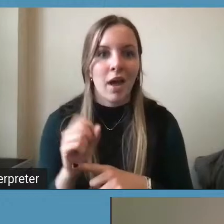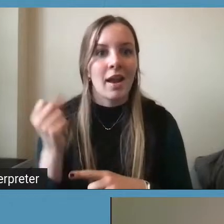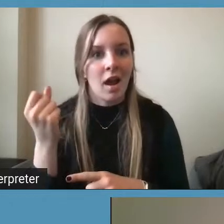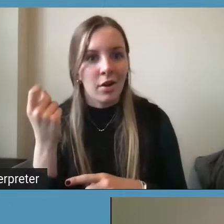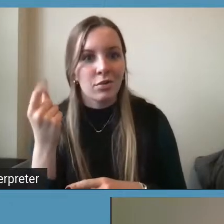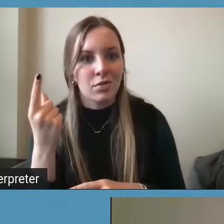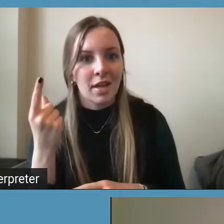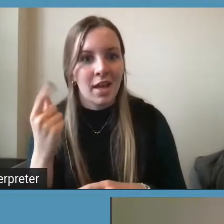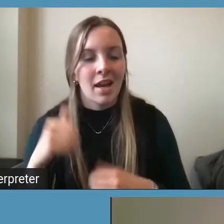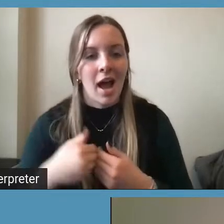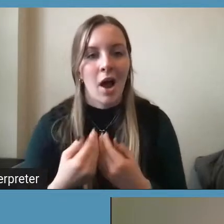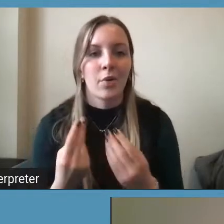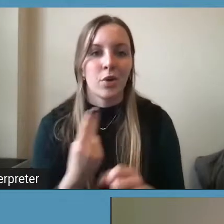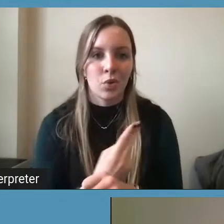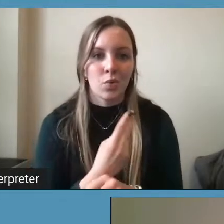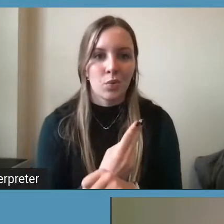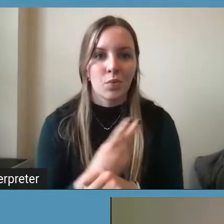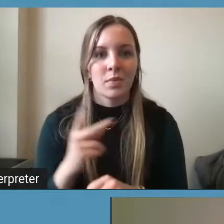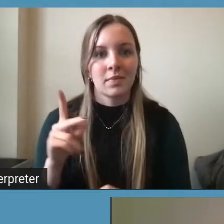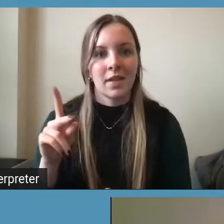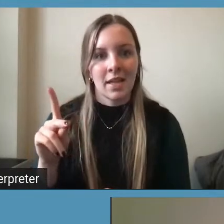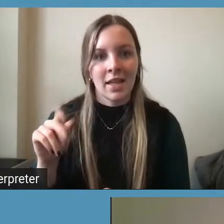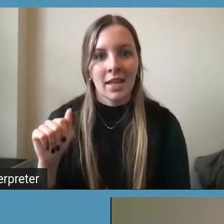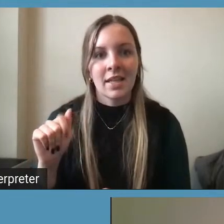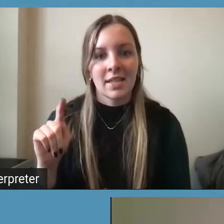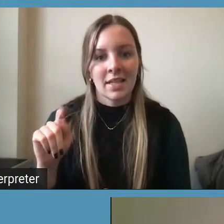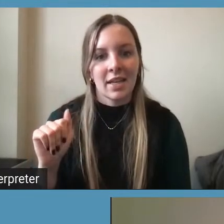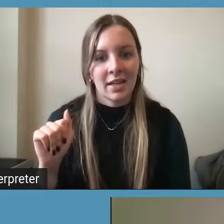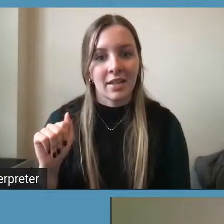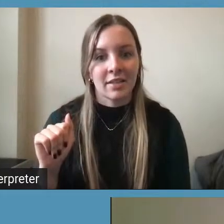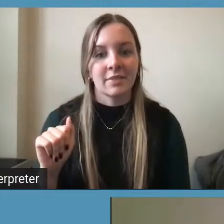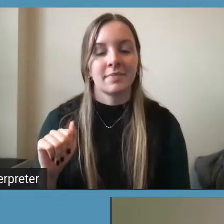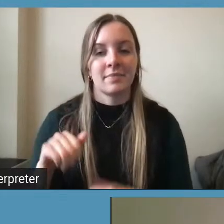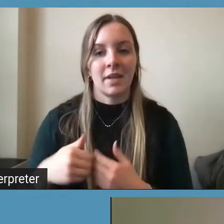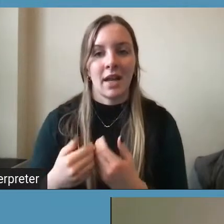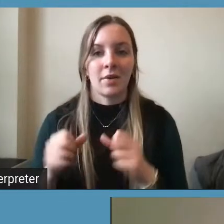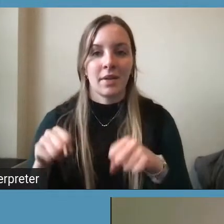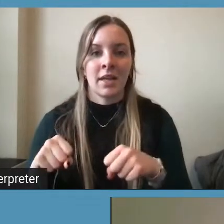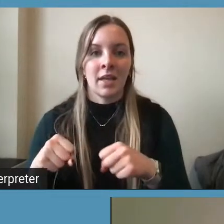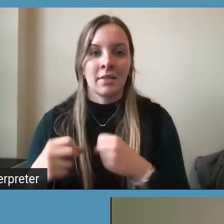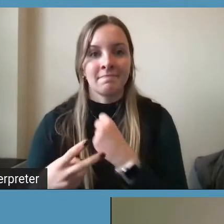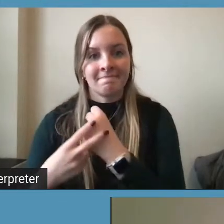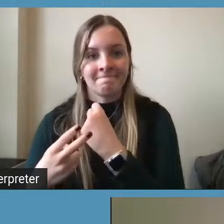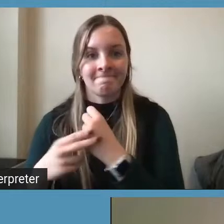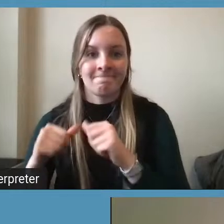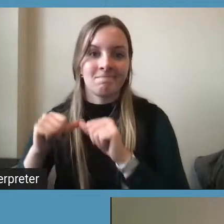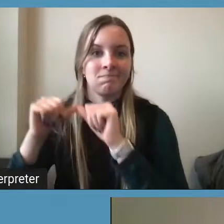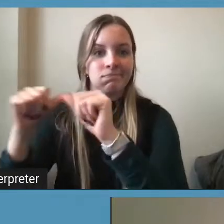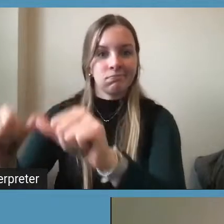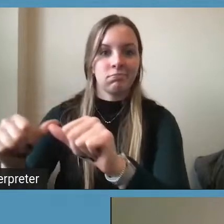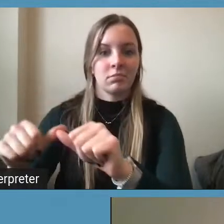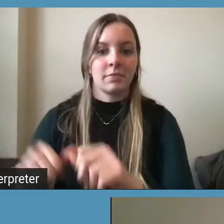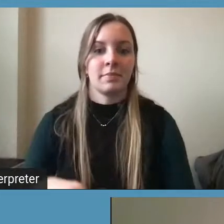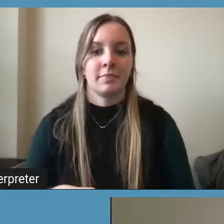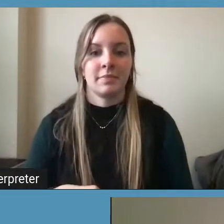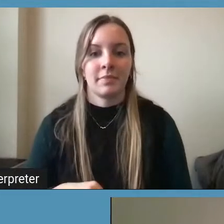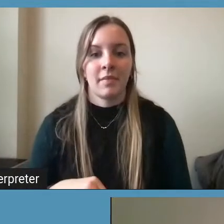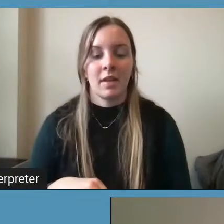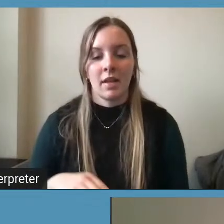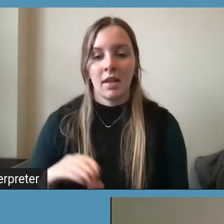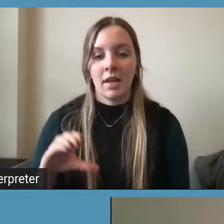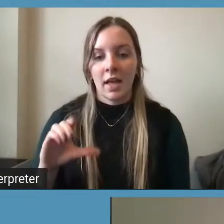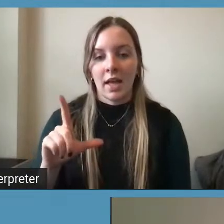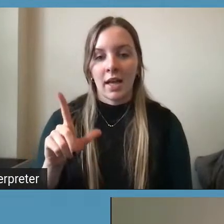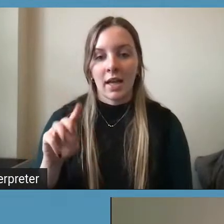high quality data, and to also think about archiving and long-term reuse of the data. So climate change is a huge motivator for us